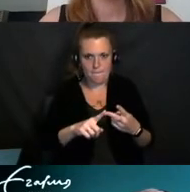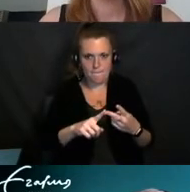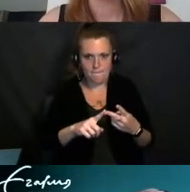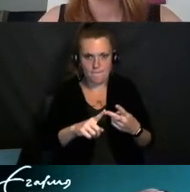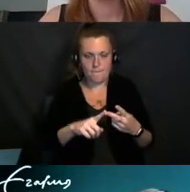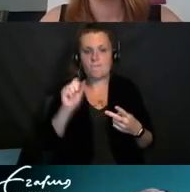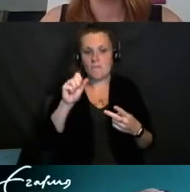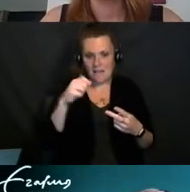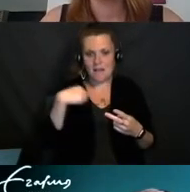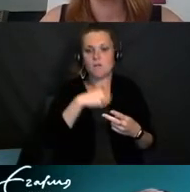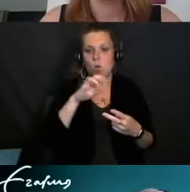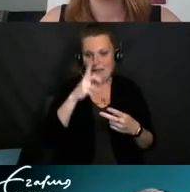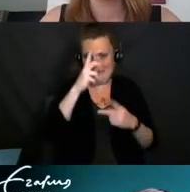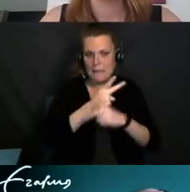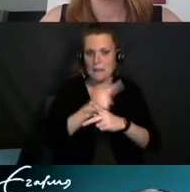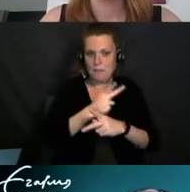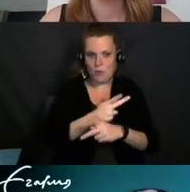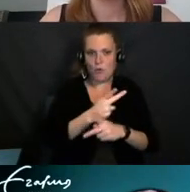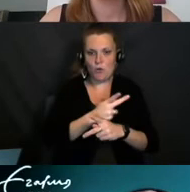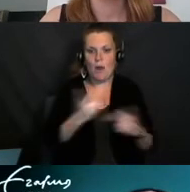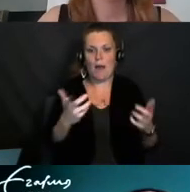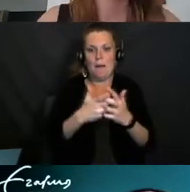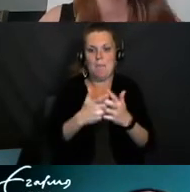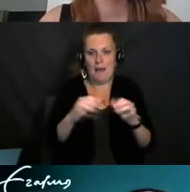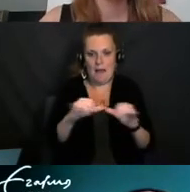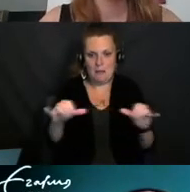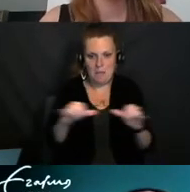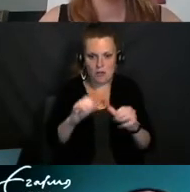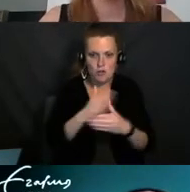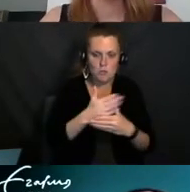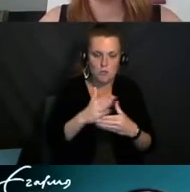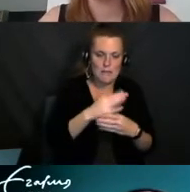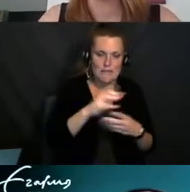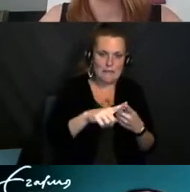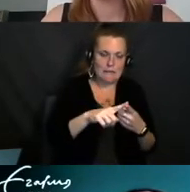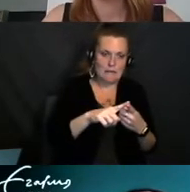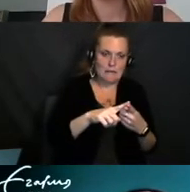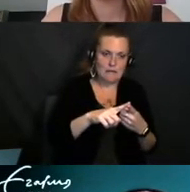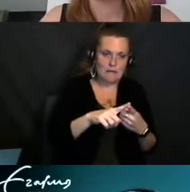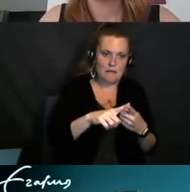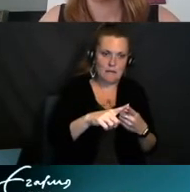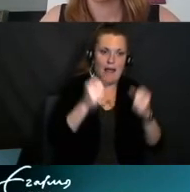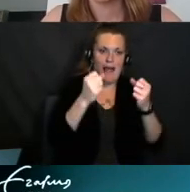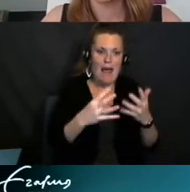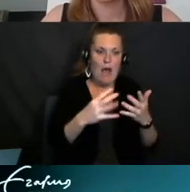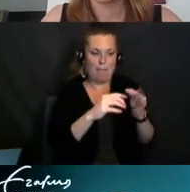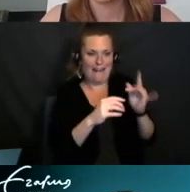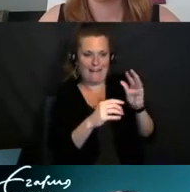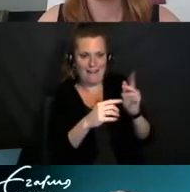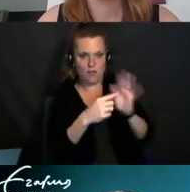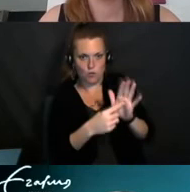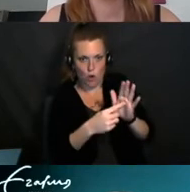did compute a combined measure between how many configurations they recognized